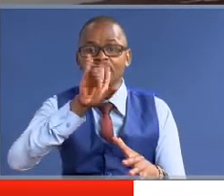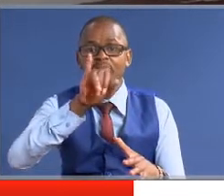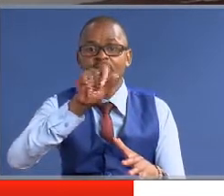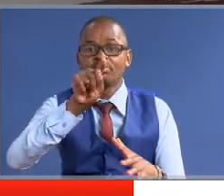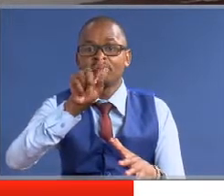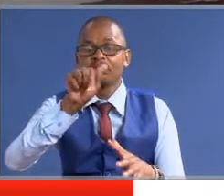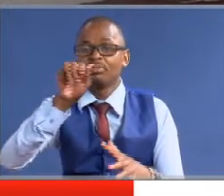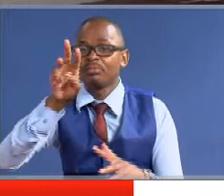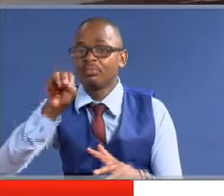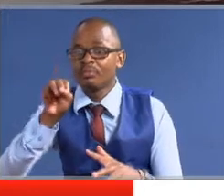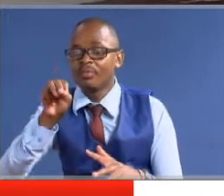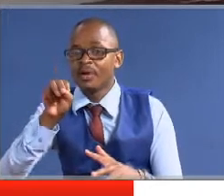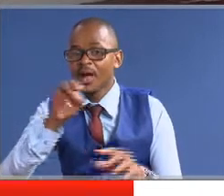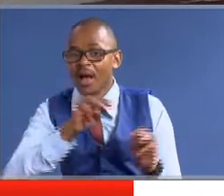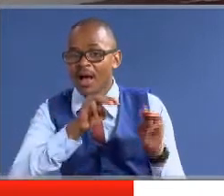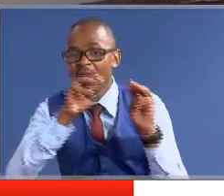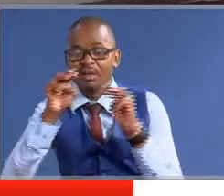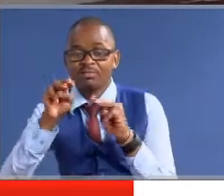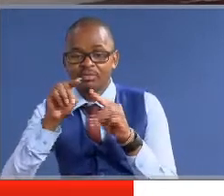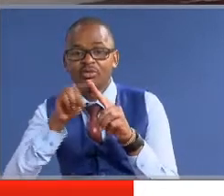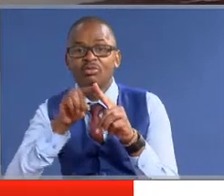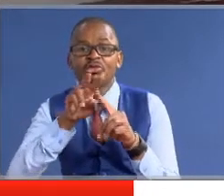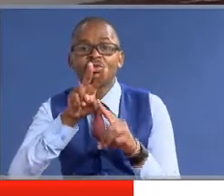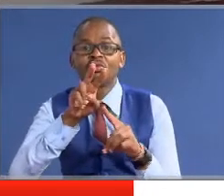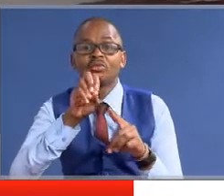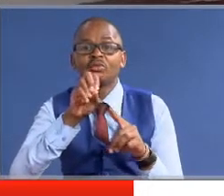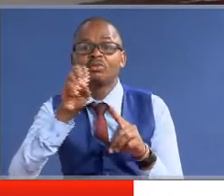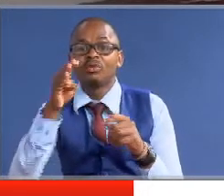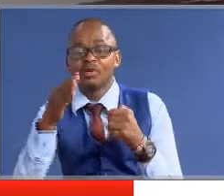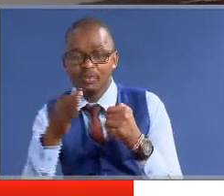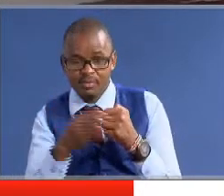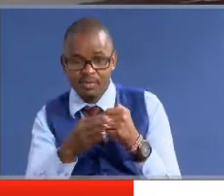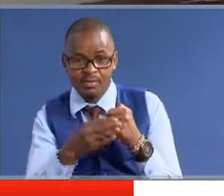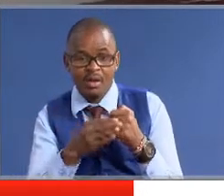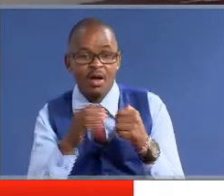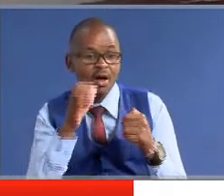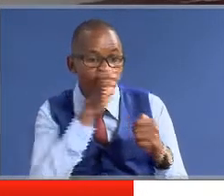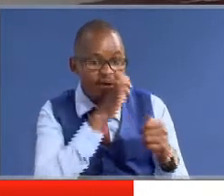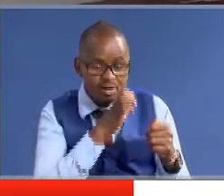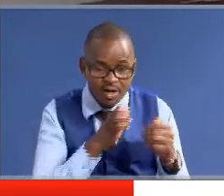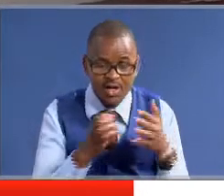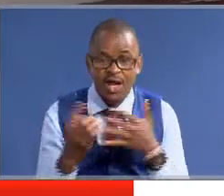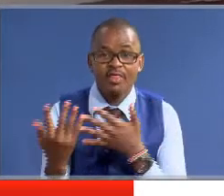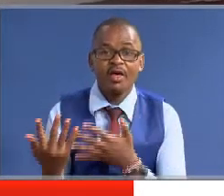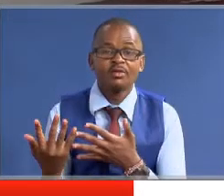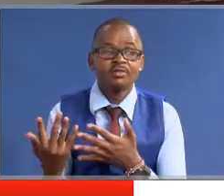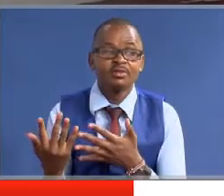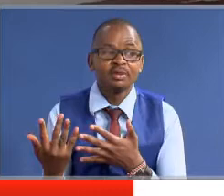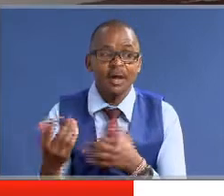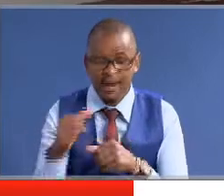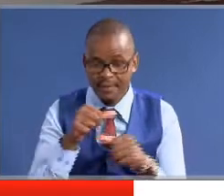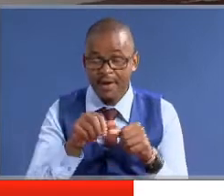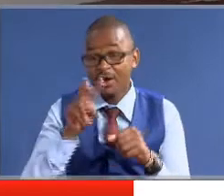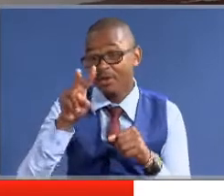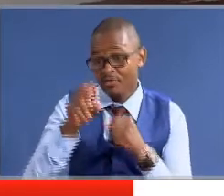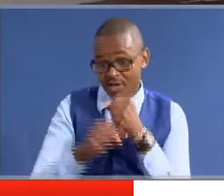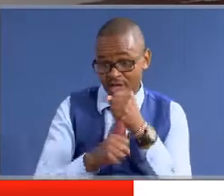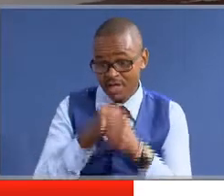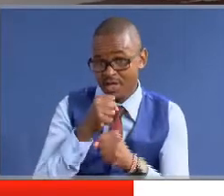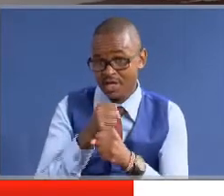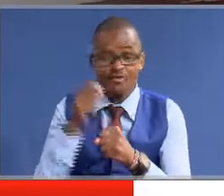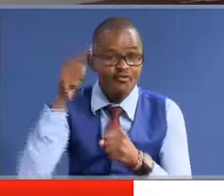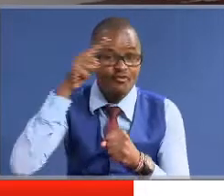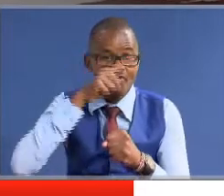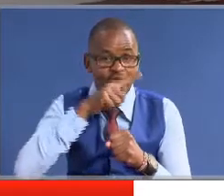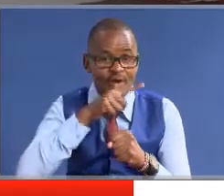Road, I moved in 2009, and I've also been an elder there. About 2 years ago, I was